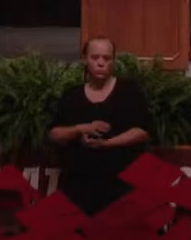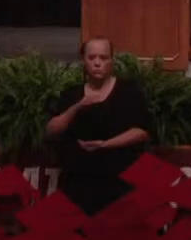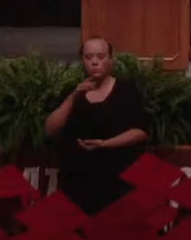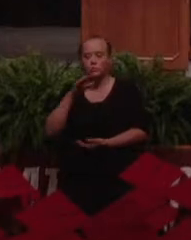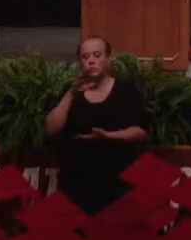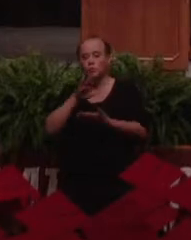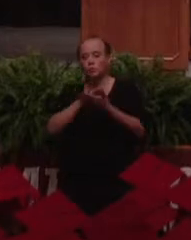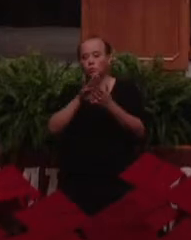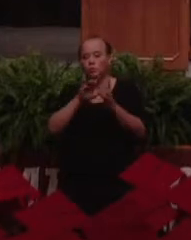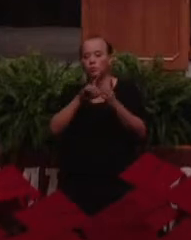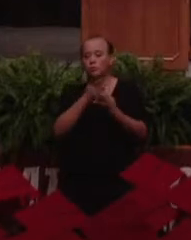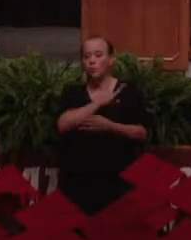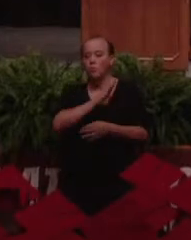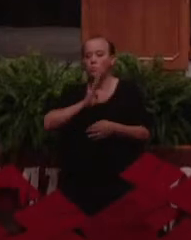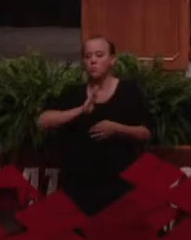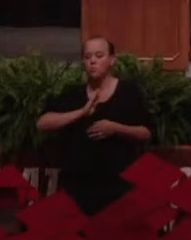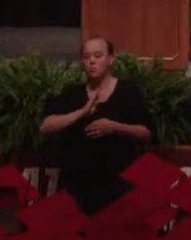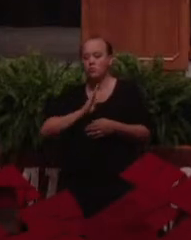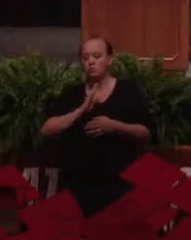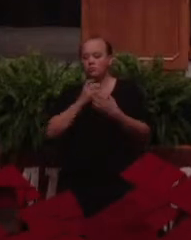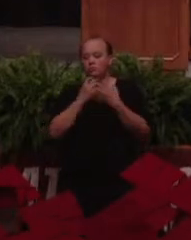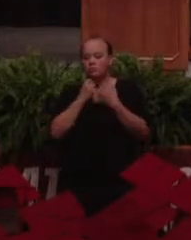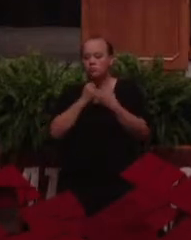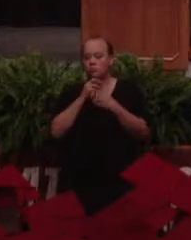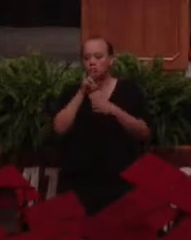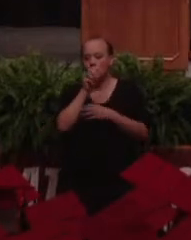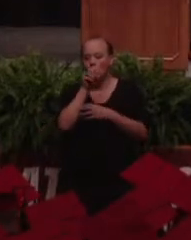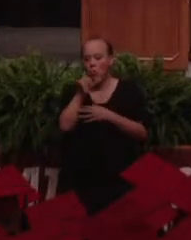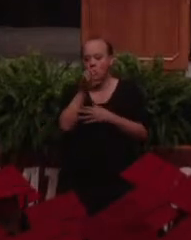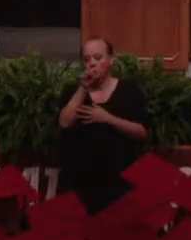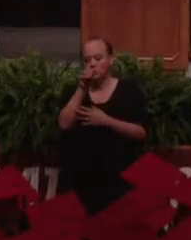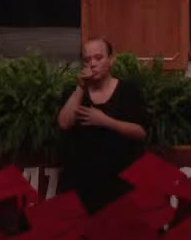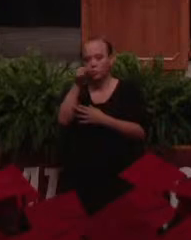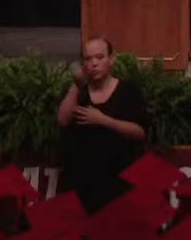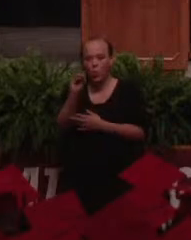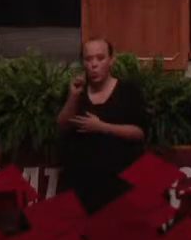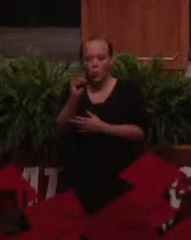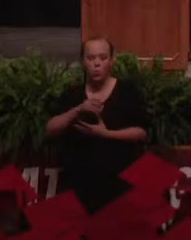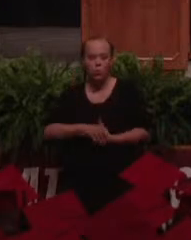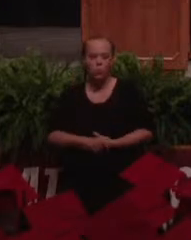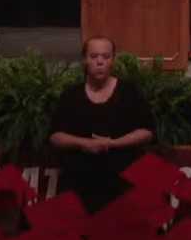Edgewood ISD Board Conservator Roy Soto.